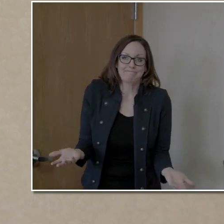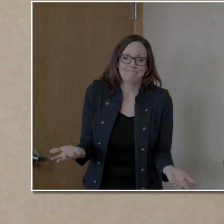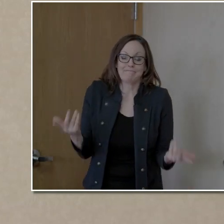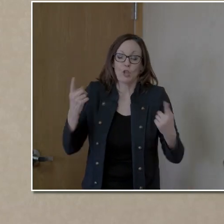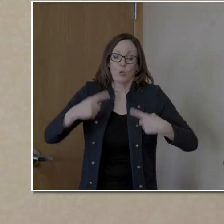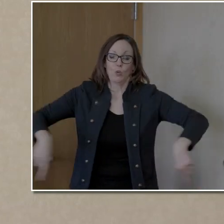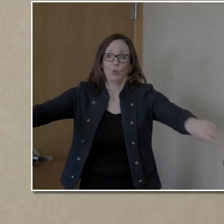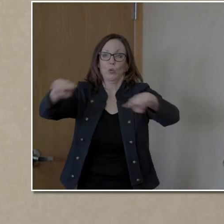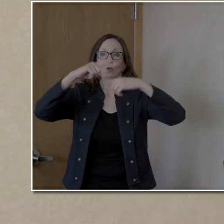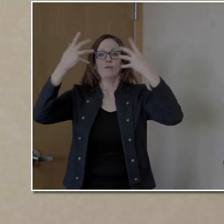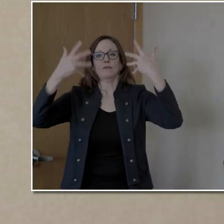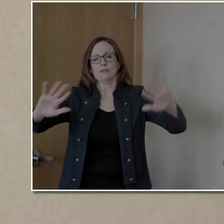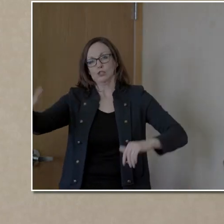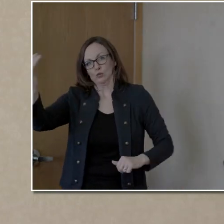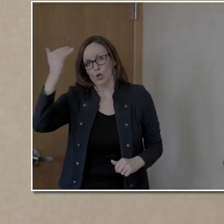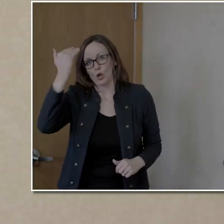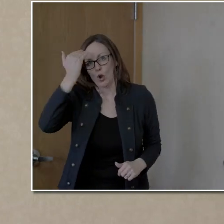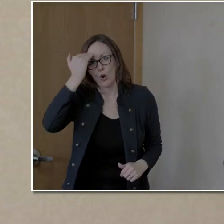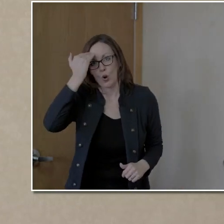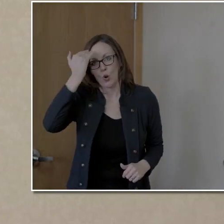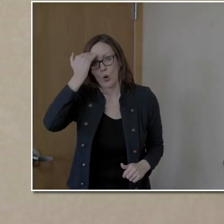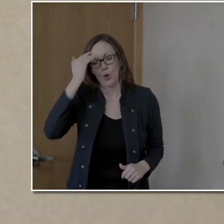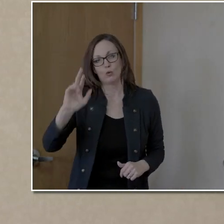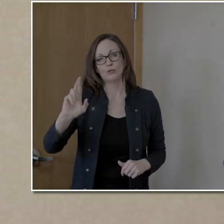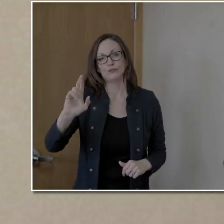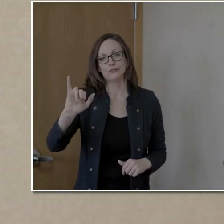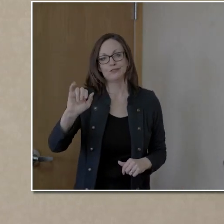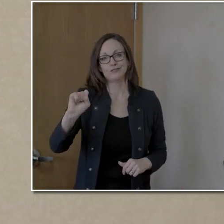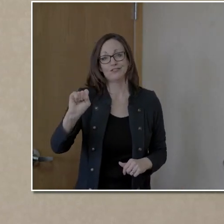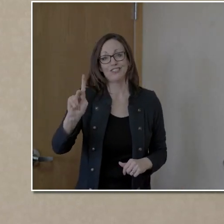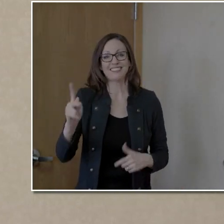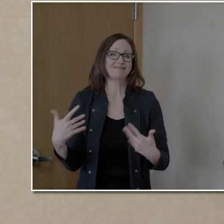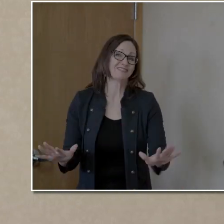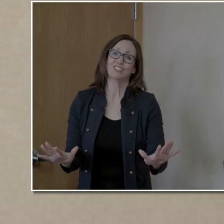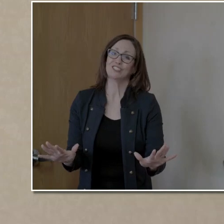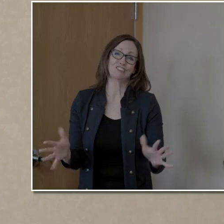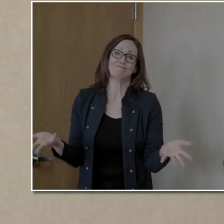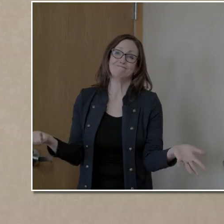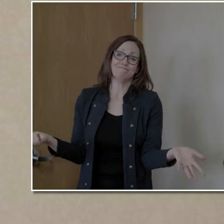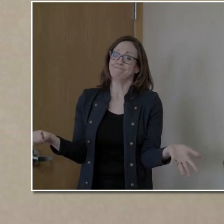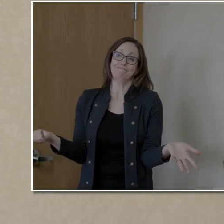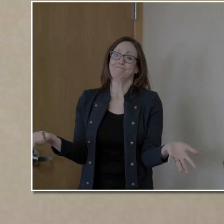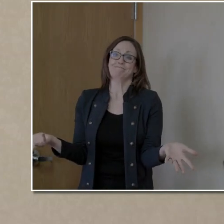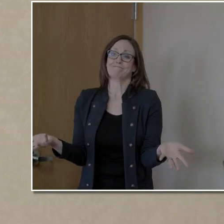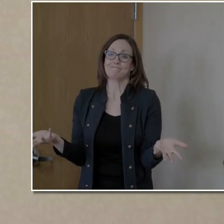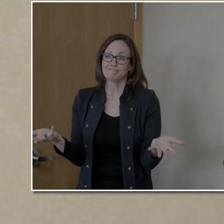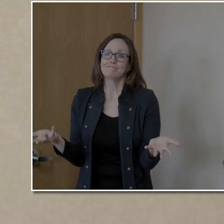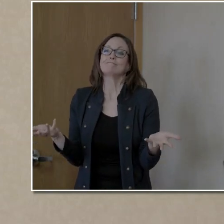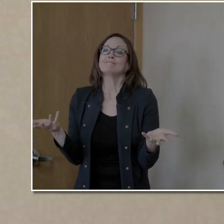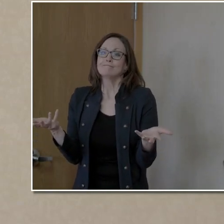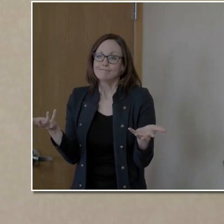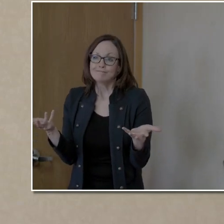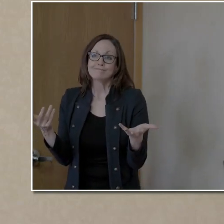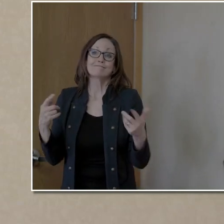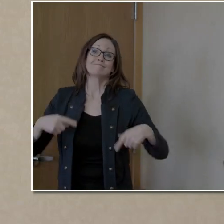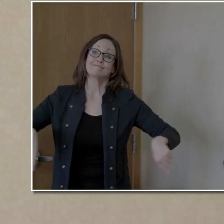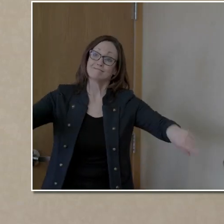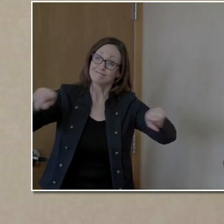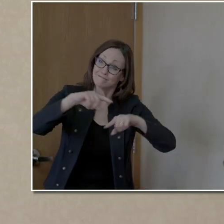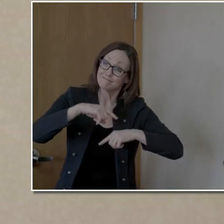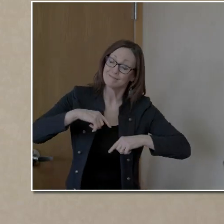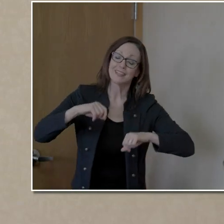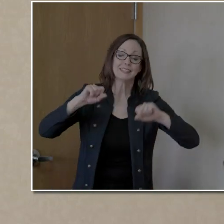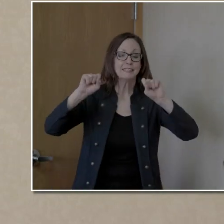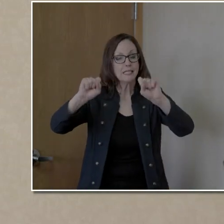polls and our poll workers were using PPE and doing many things to prevent transmission.